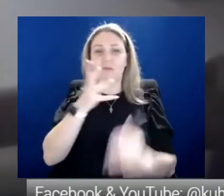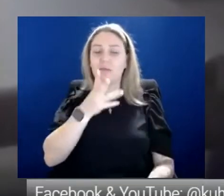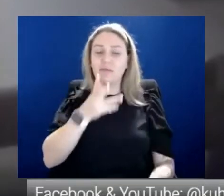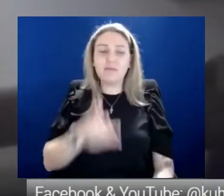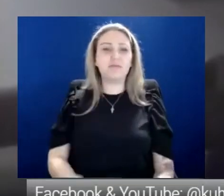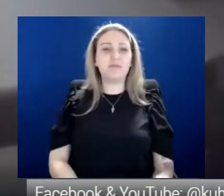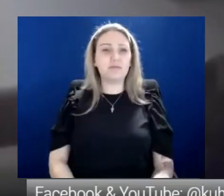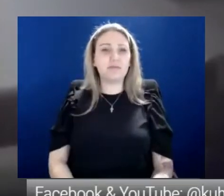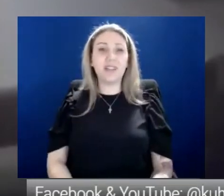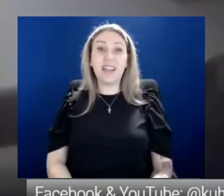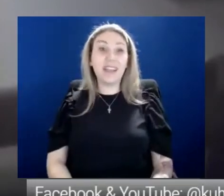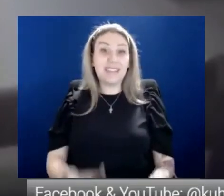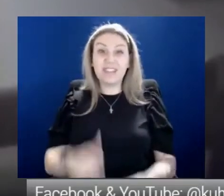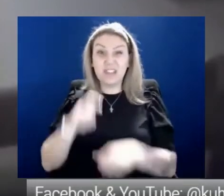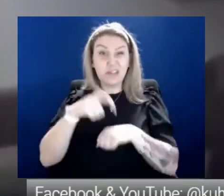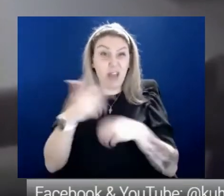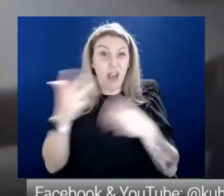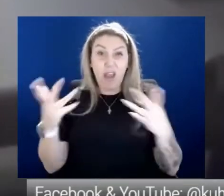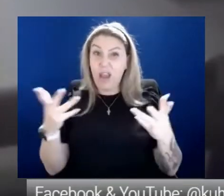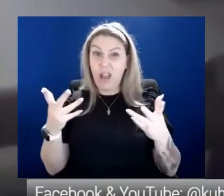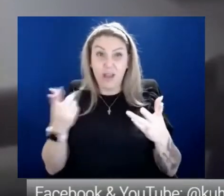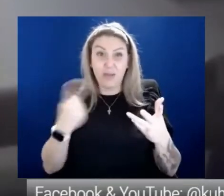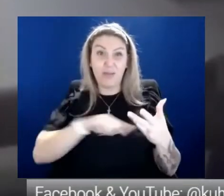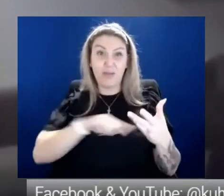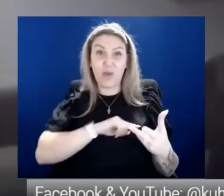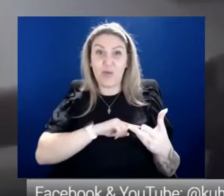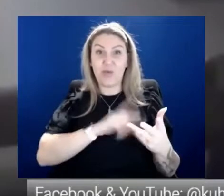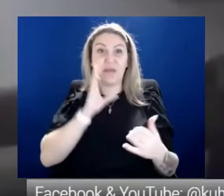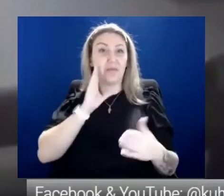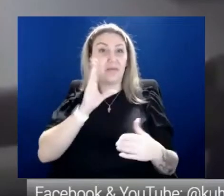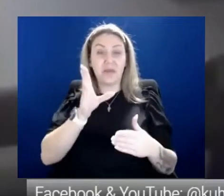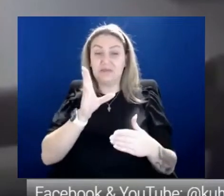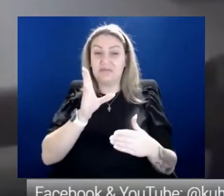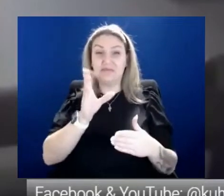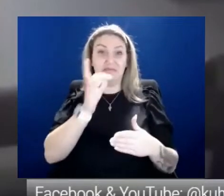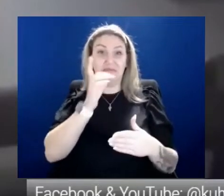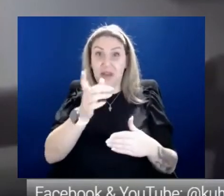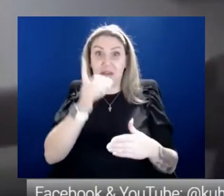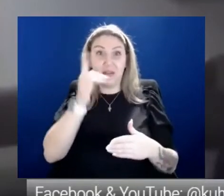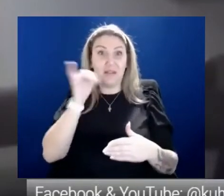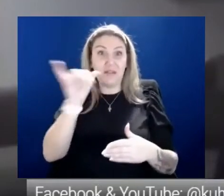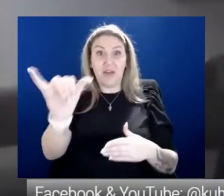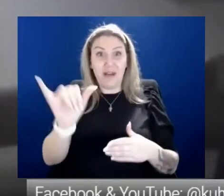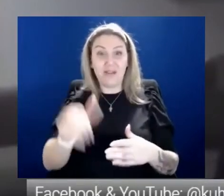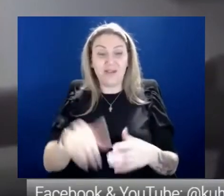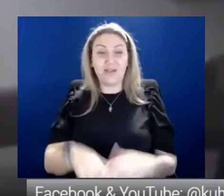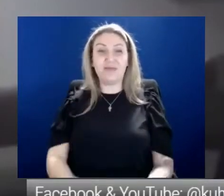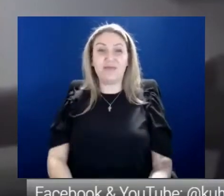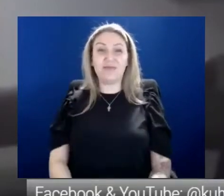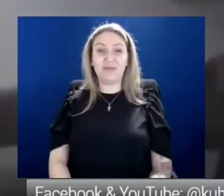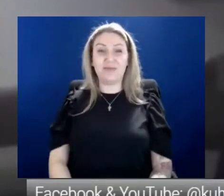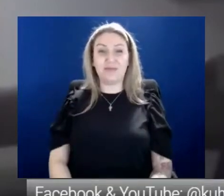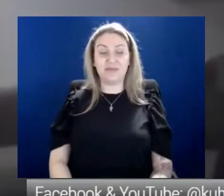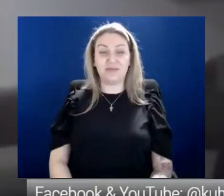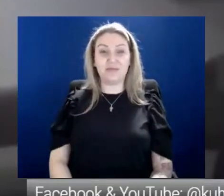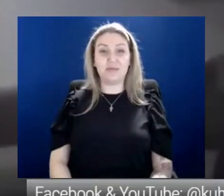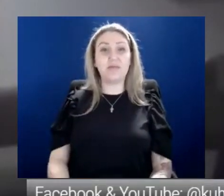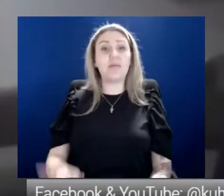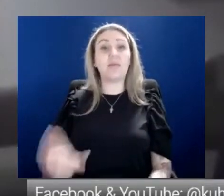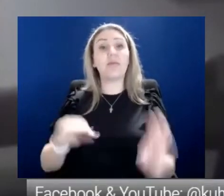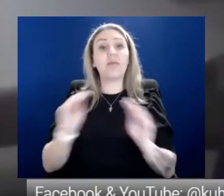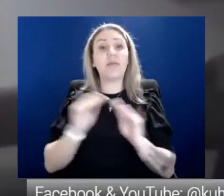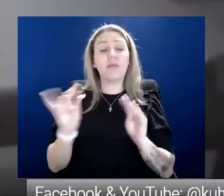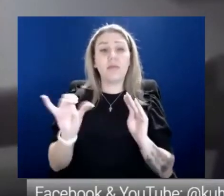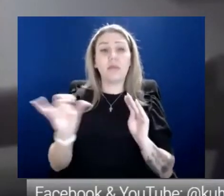a phase. We come out of this, and I think too that more than likely you're going to be a